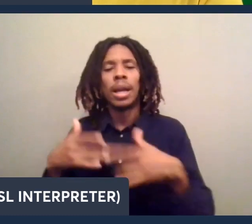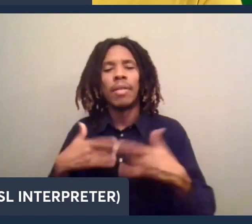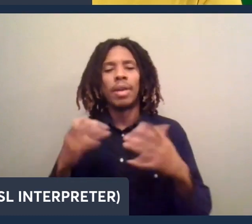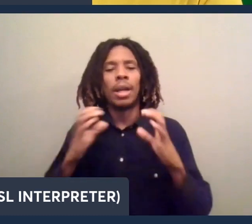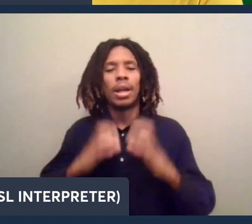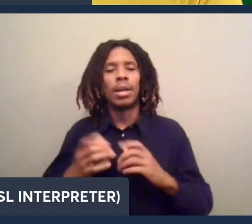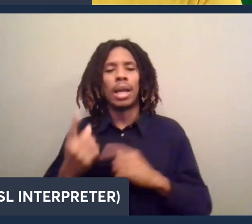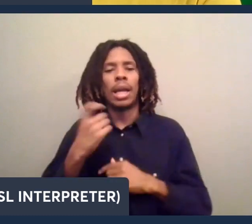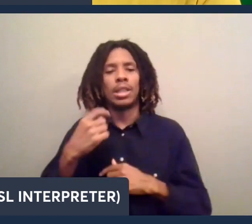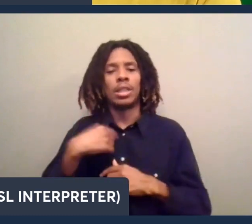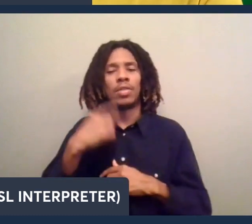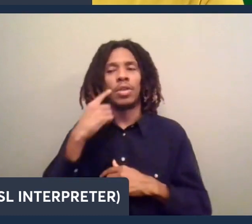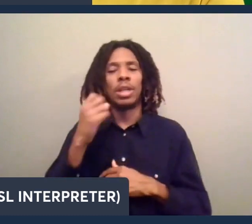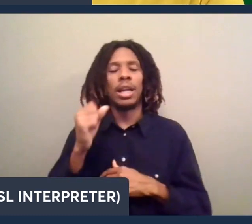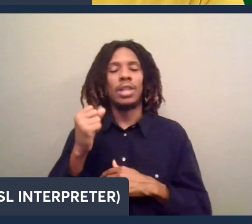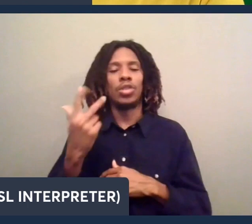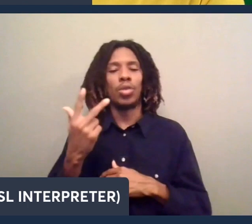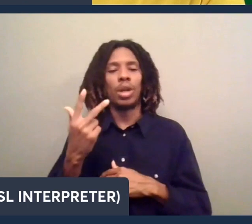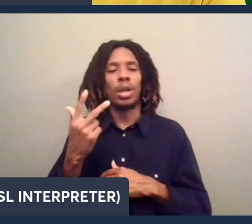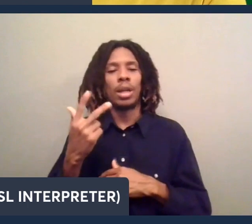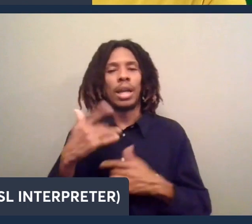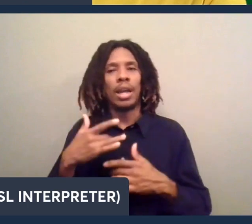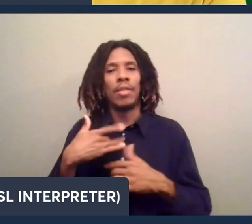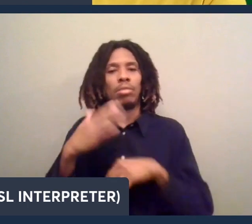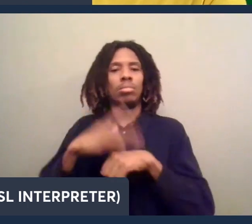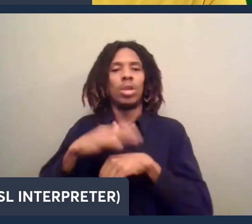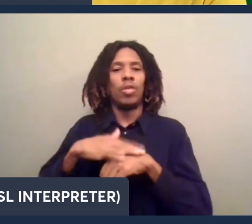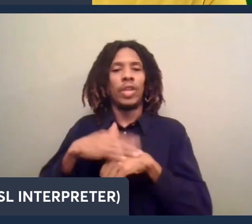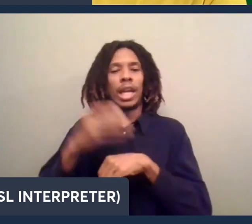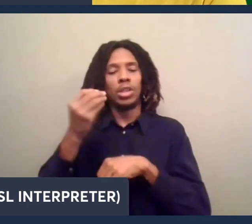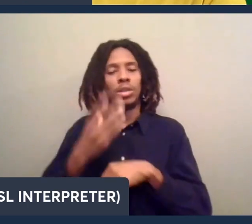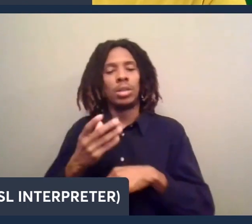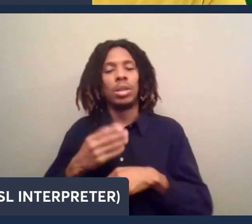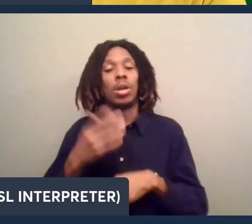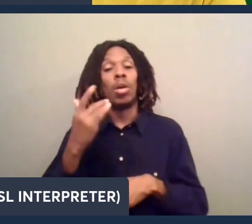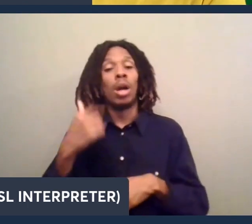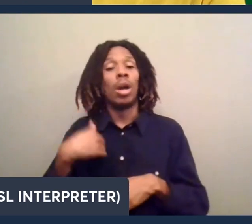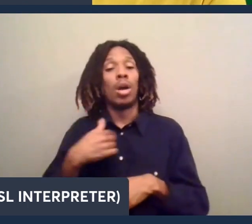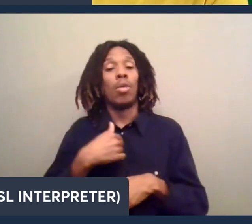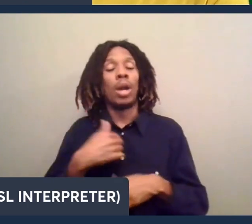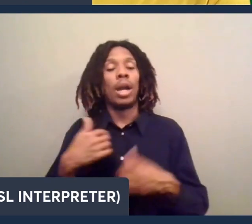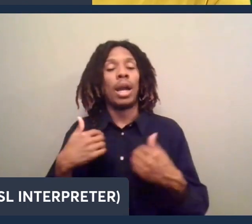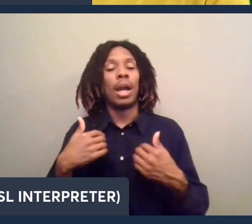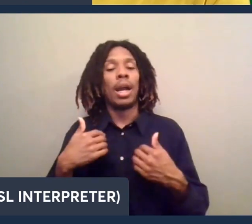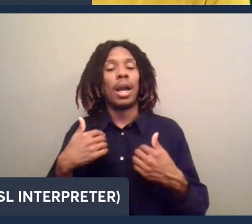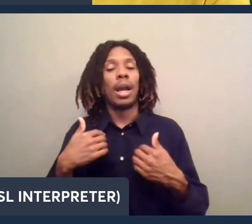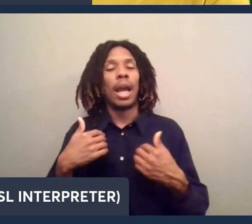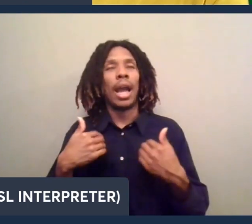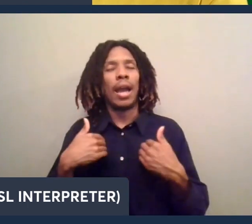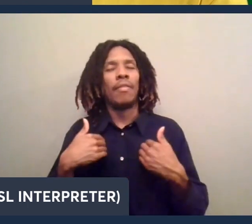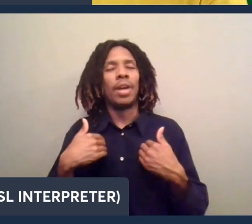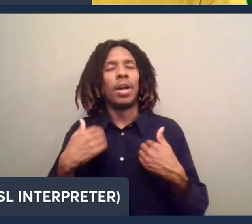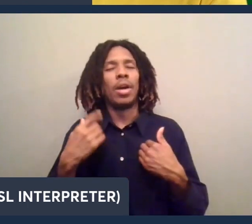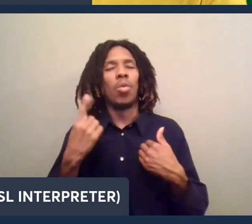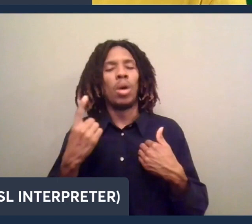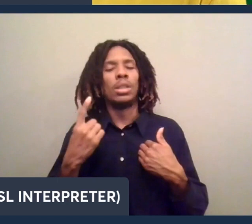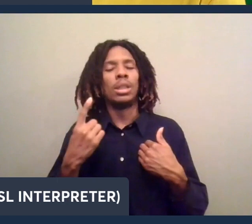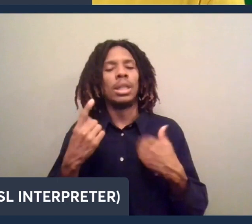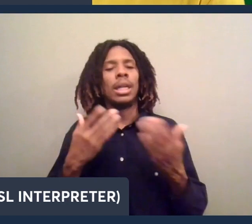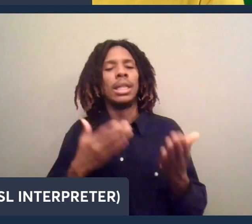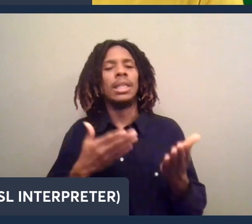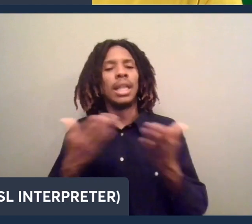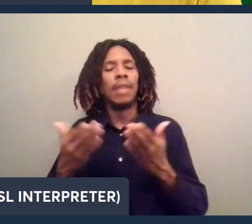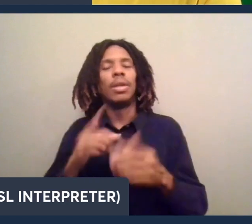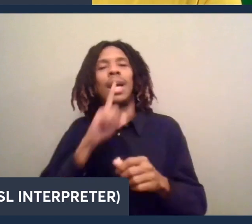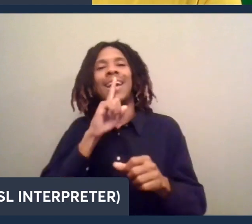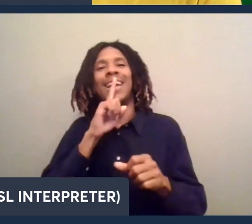S3 event notifications because we have a at least once delivery guarantee. Yeah.